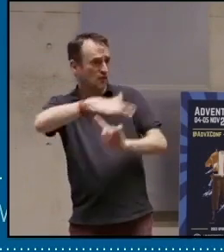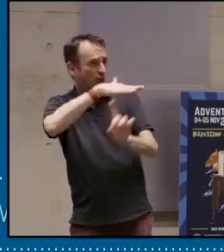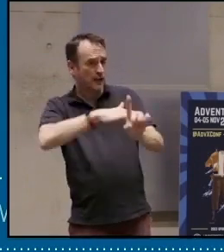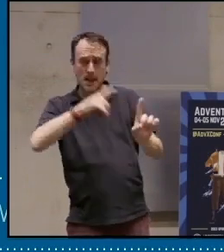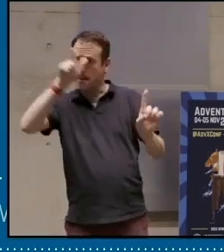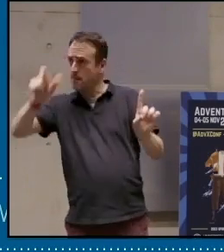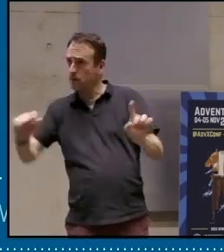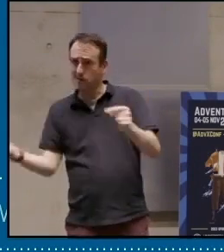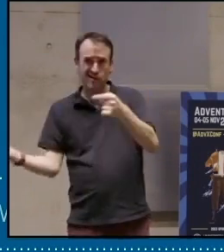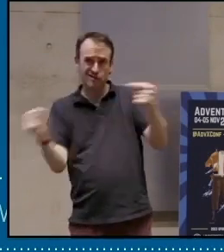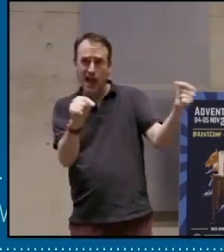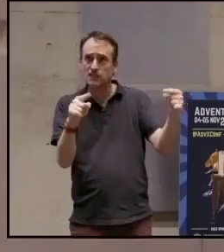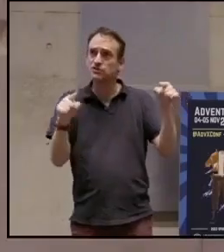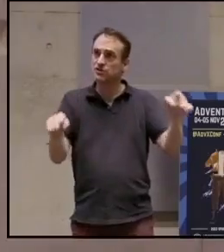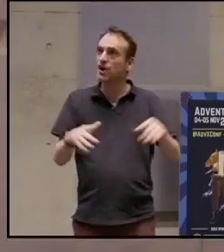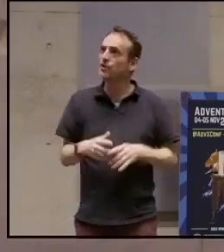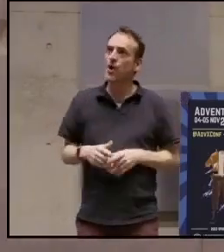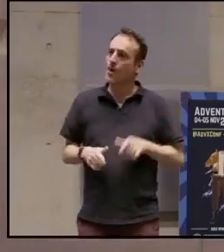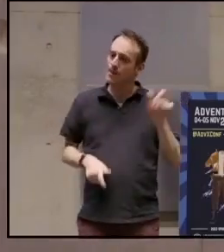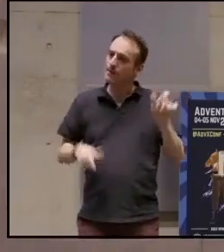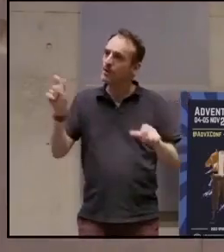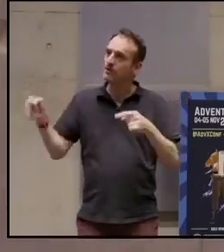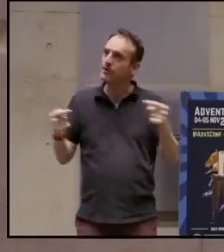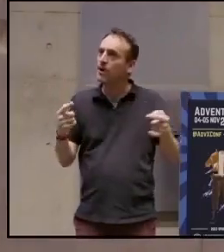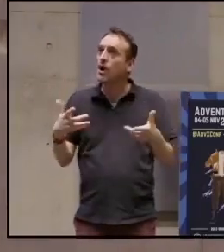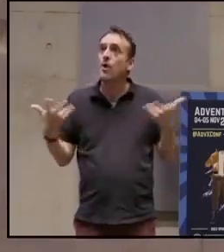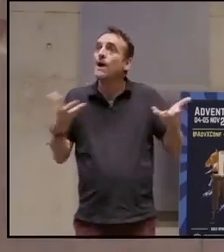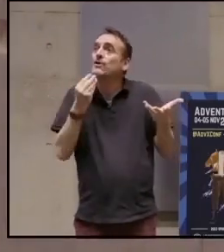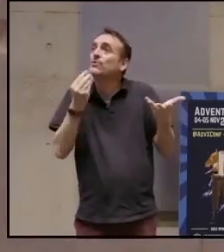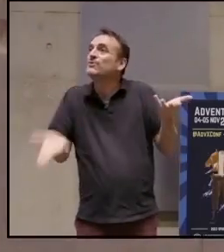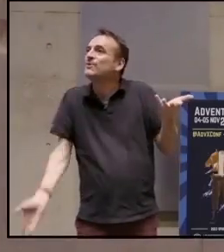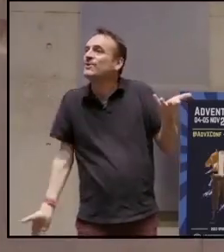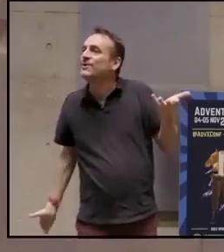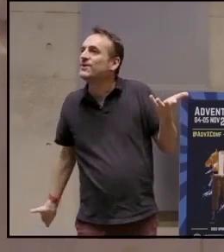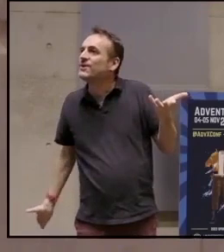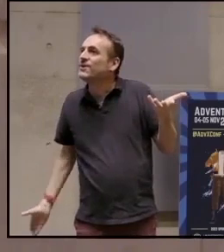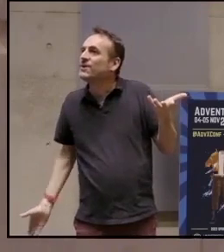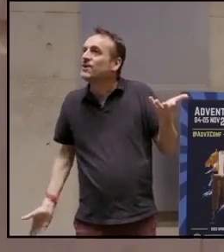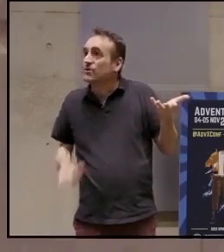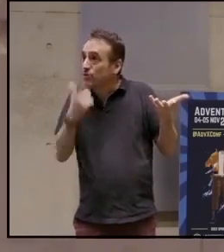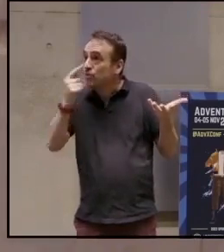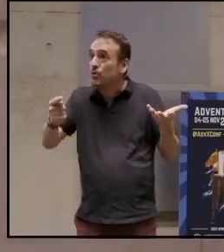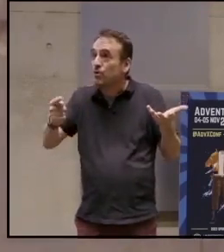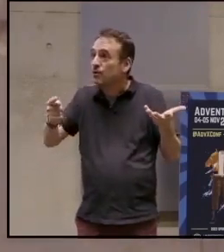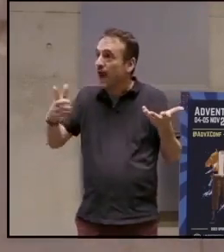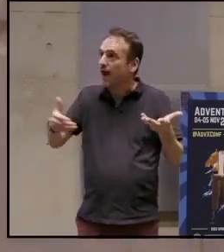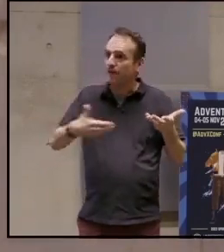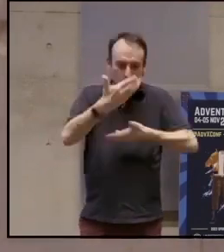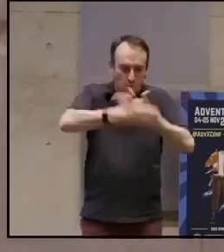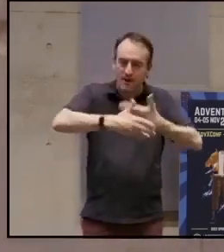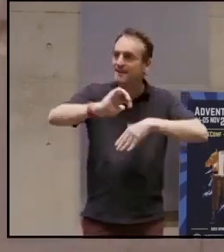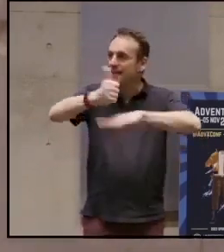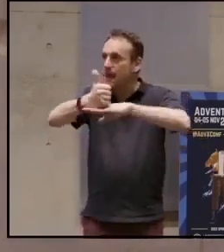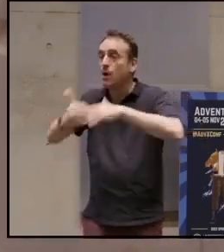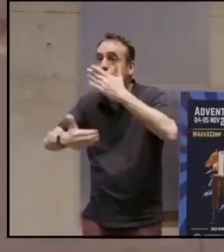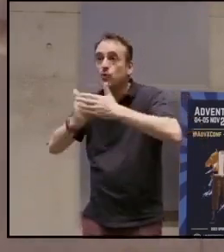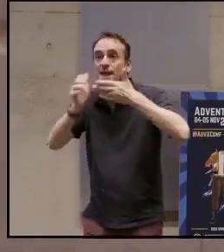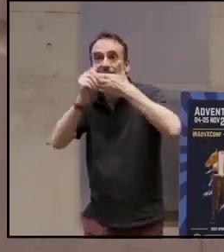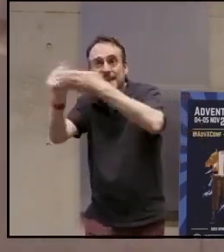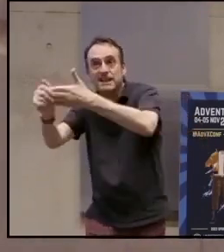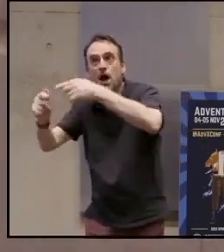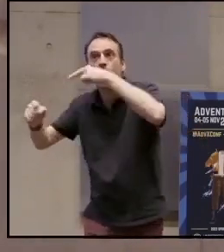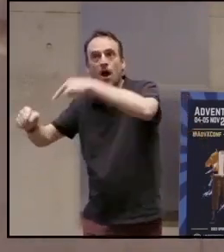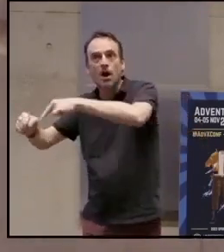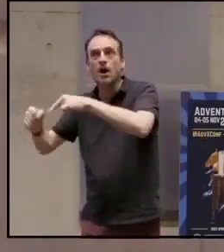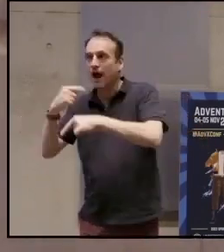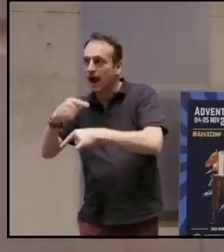person versus person, where could you use this? Well, you could let a new, unimpeachable leader who nevertheless represents a vastly new way of